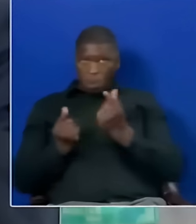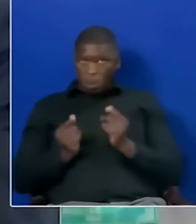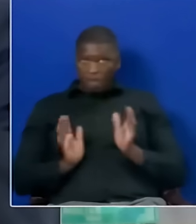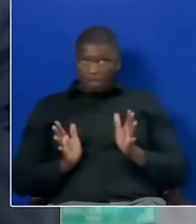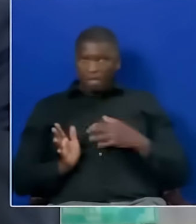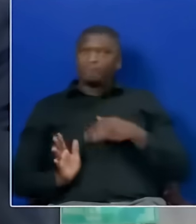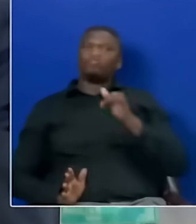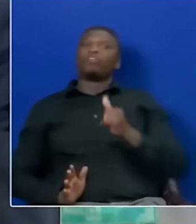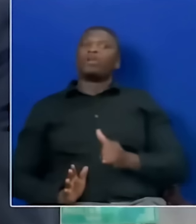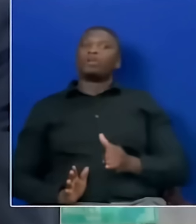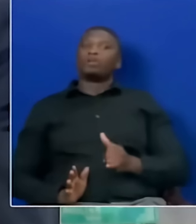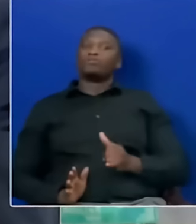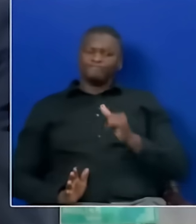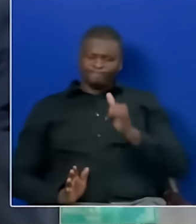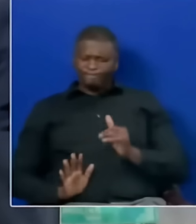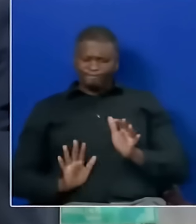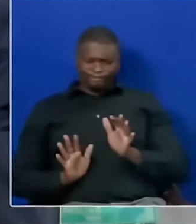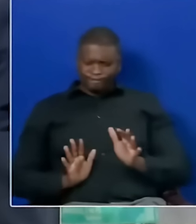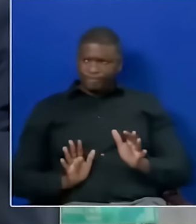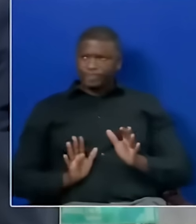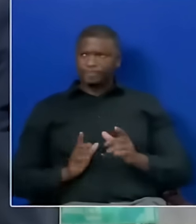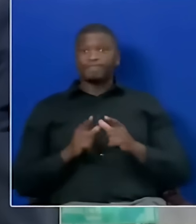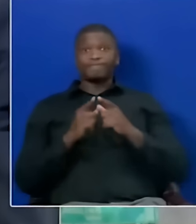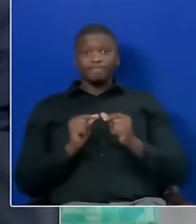So when I checked on paragraph 10,